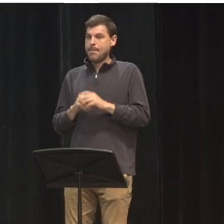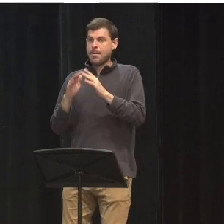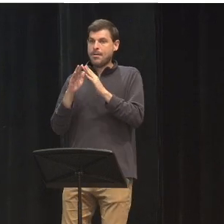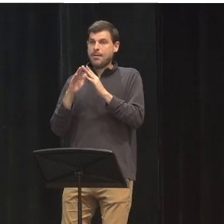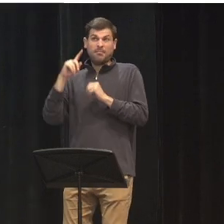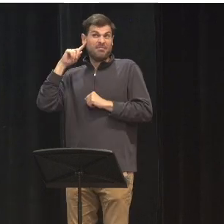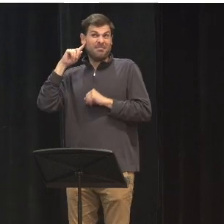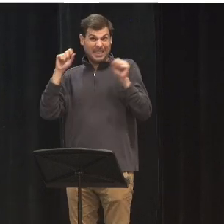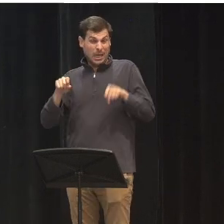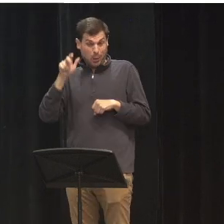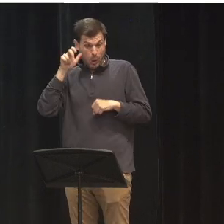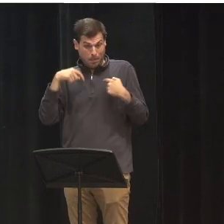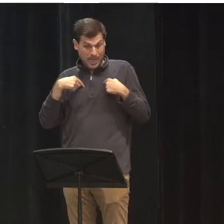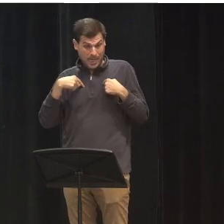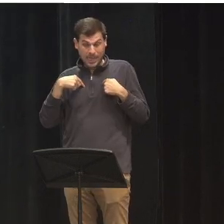Can you hear me now?